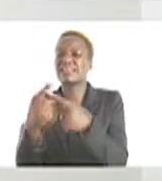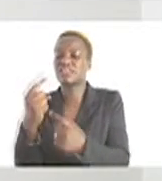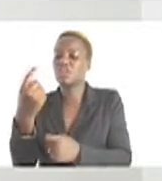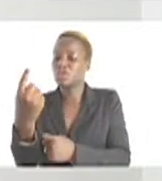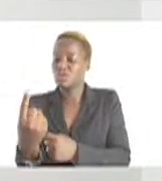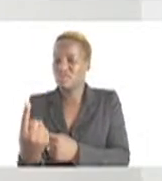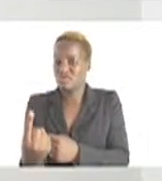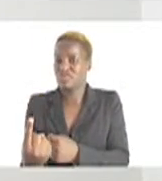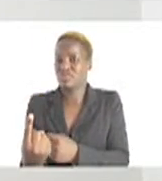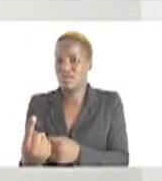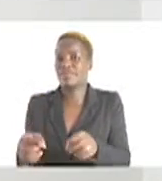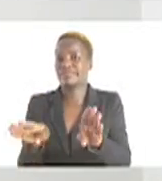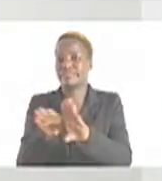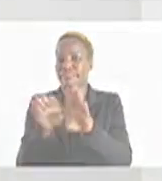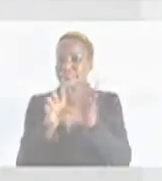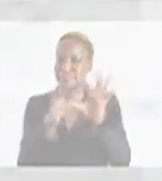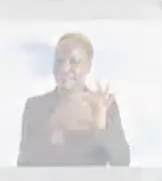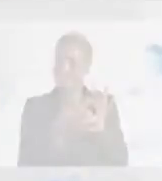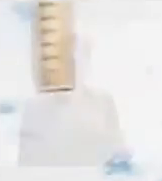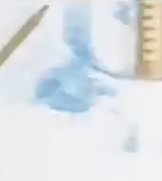to complete it at home.